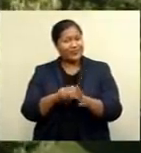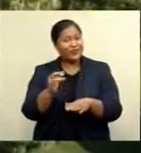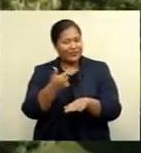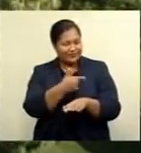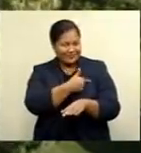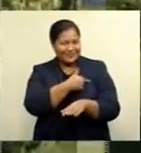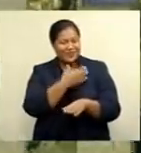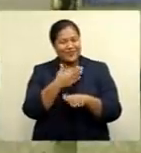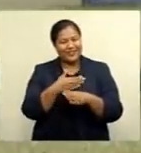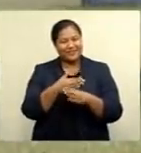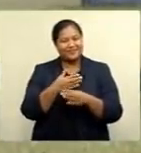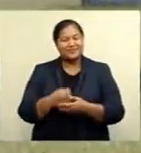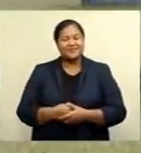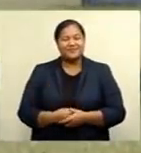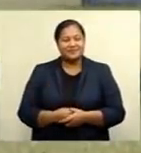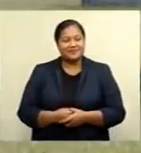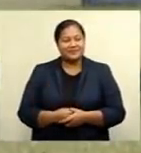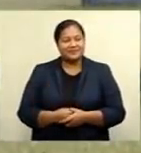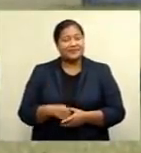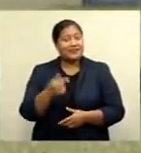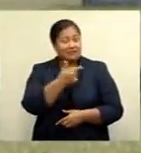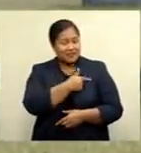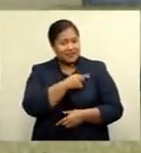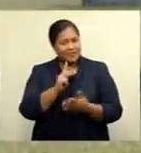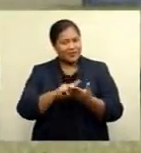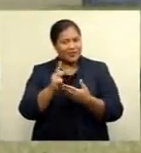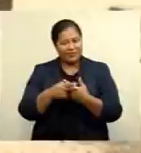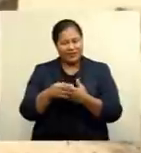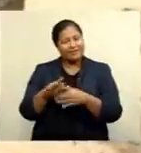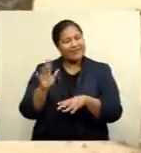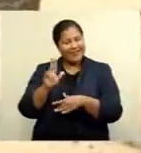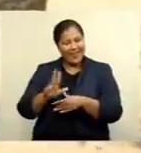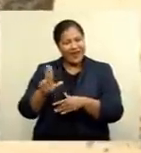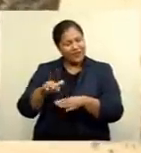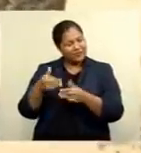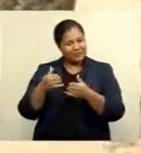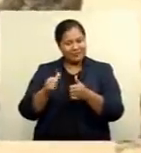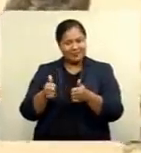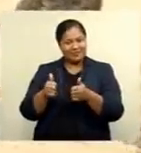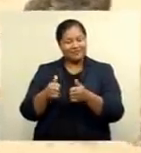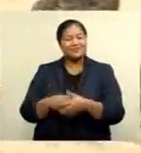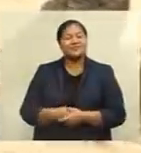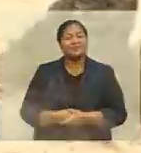rollout. And vaccine program in the Lao group progressing well.